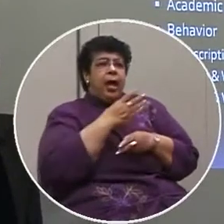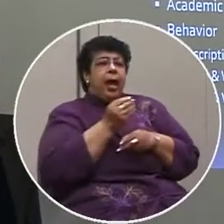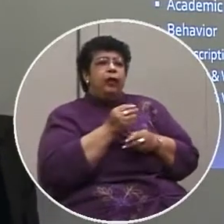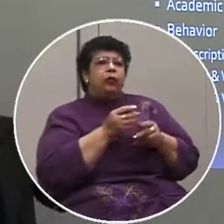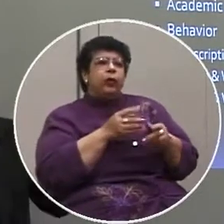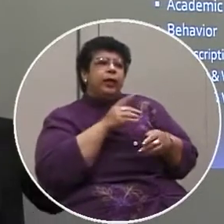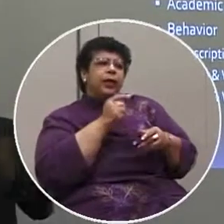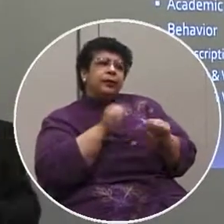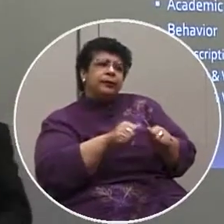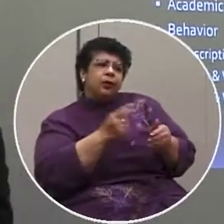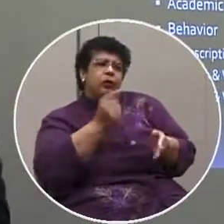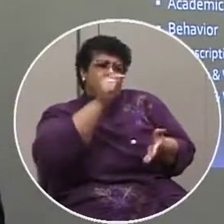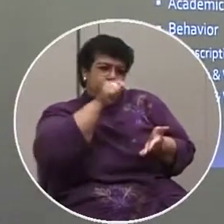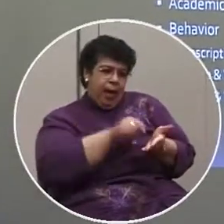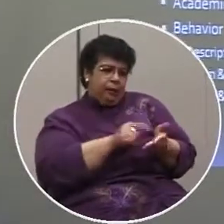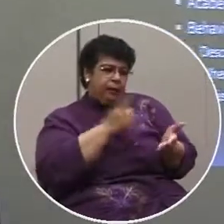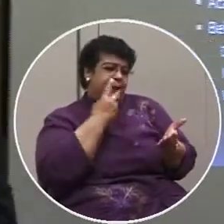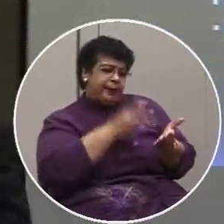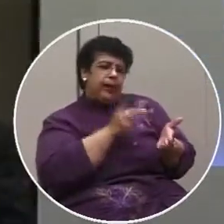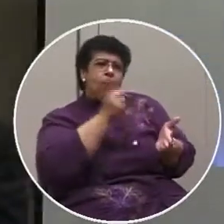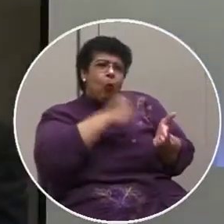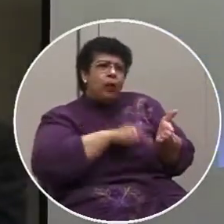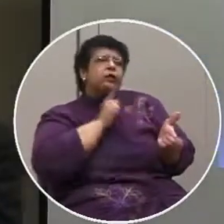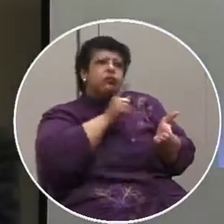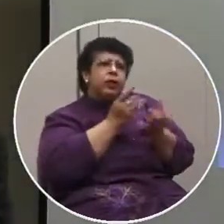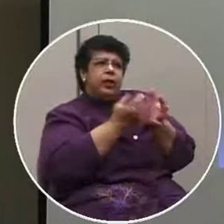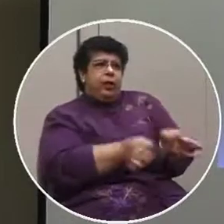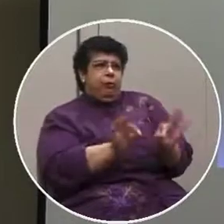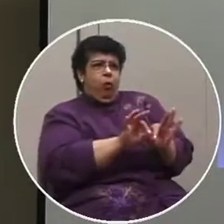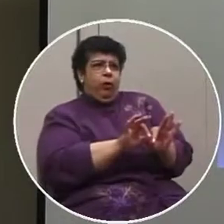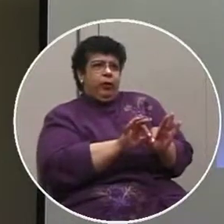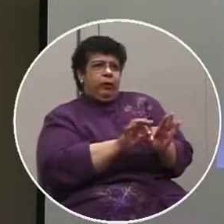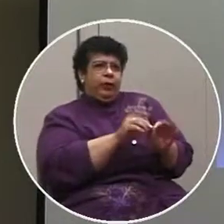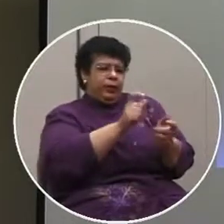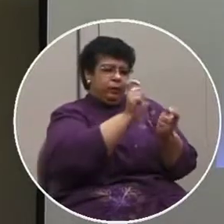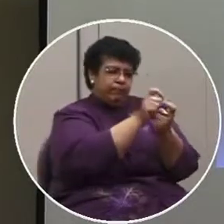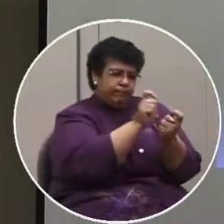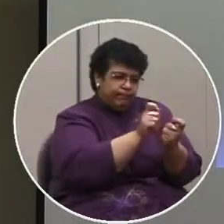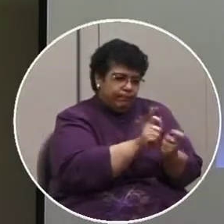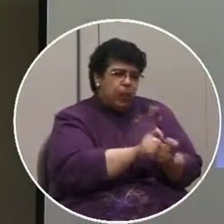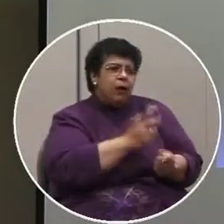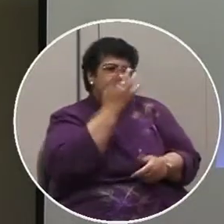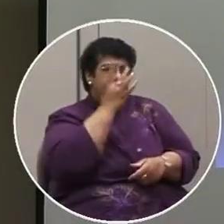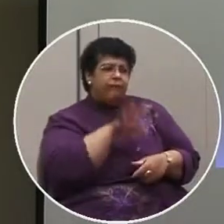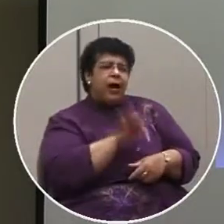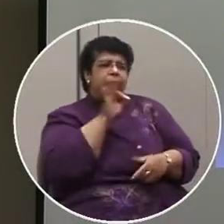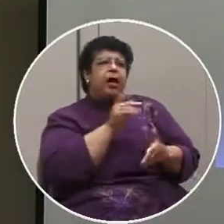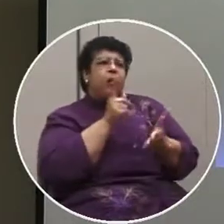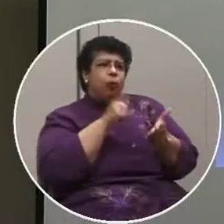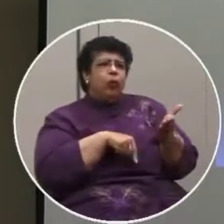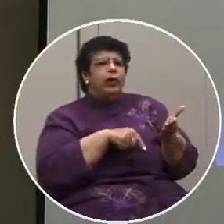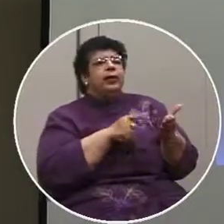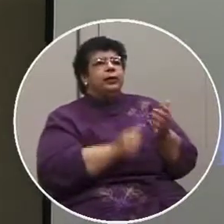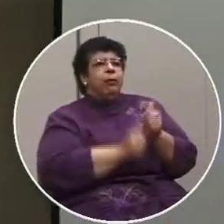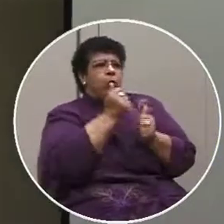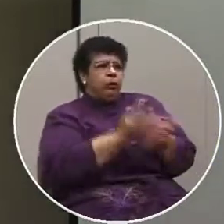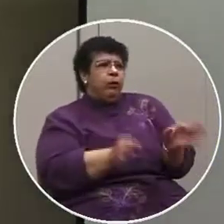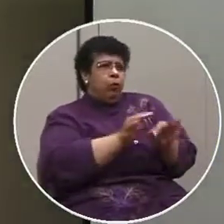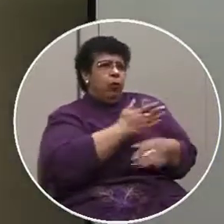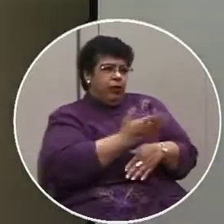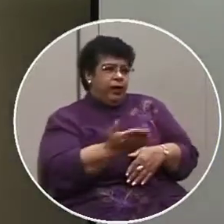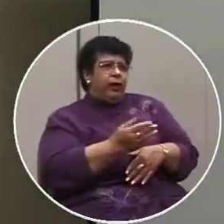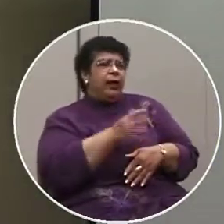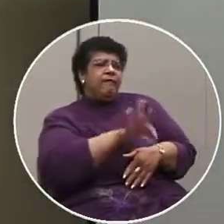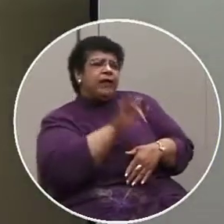quickly and exclude a lot of information that may not be specifically as directly related to solving the behavior support plan